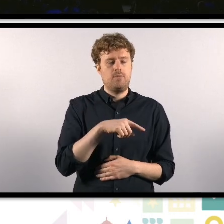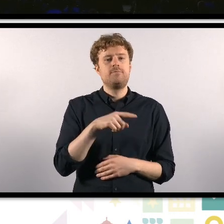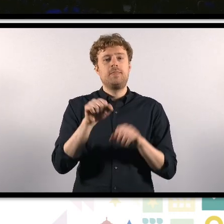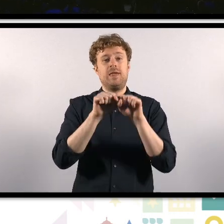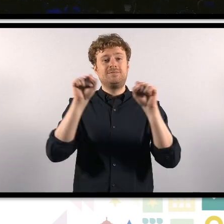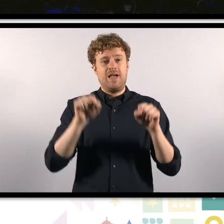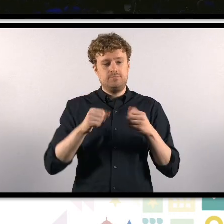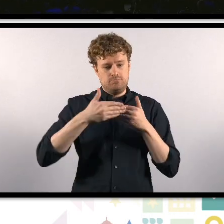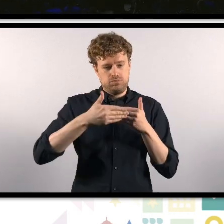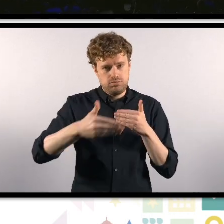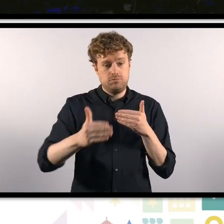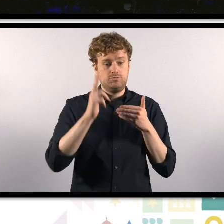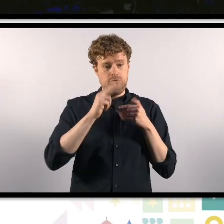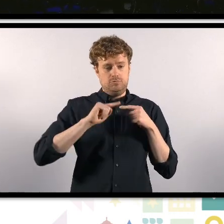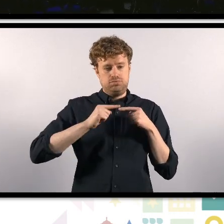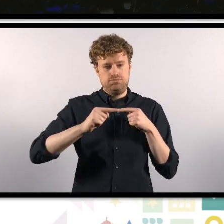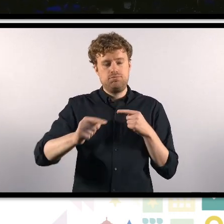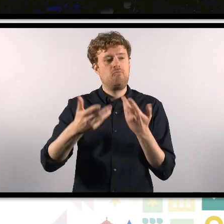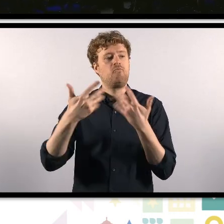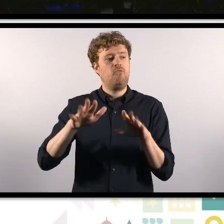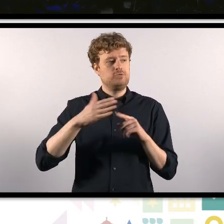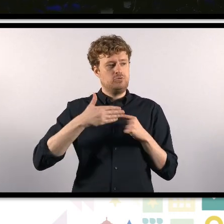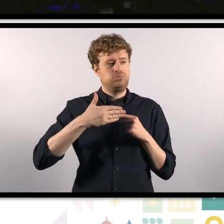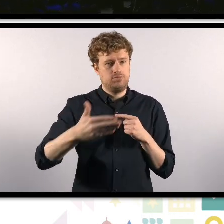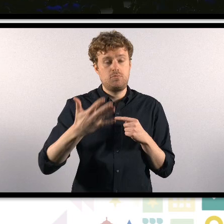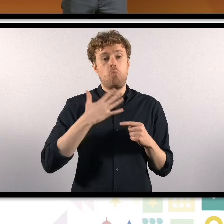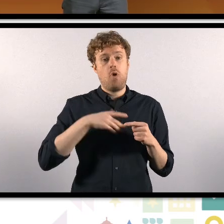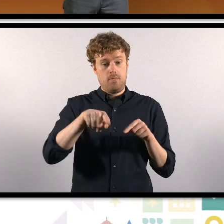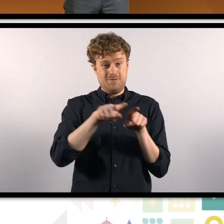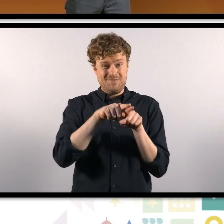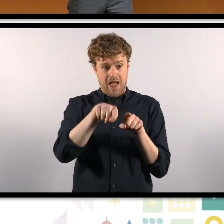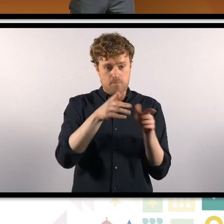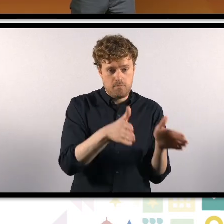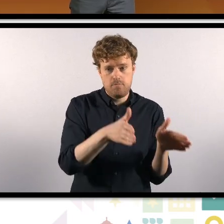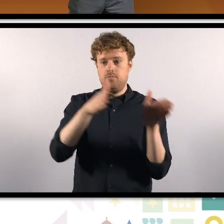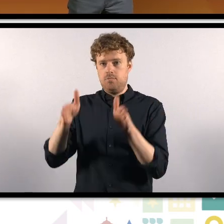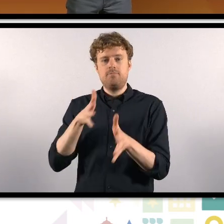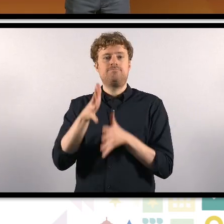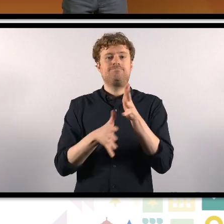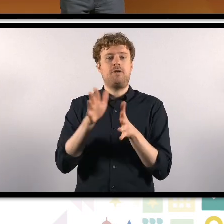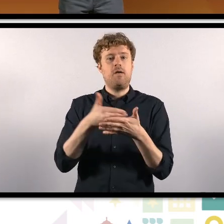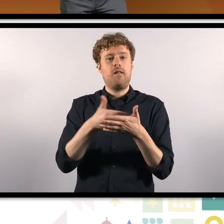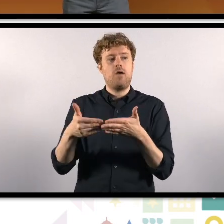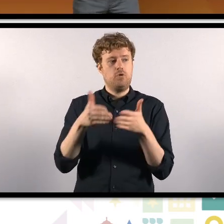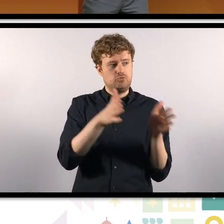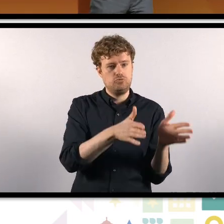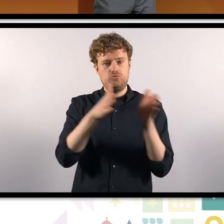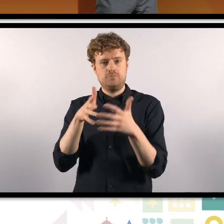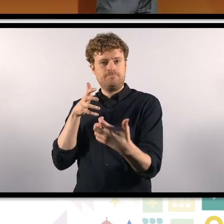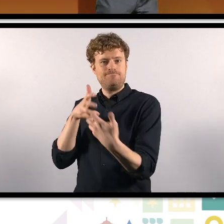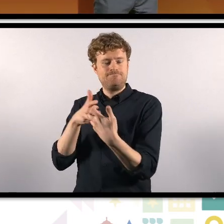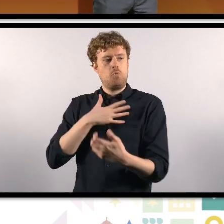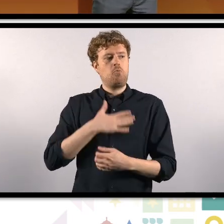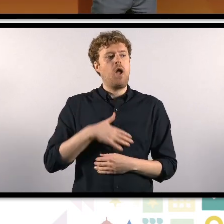that for sign language recognition and have a unified platform so that anyone could use that. If you hired somebody